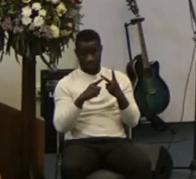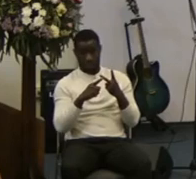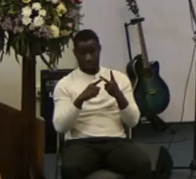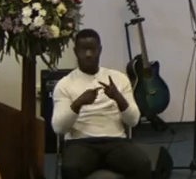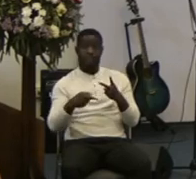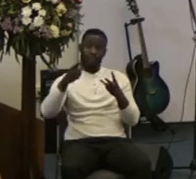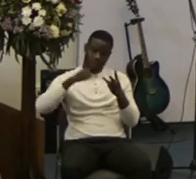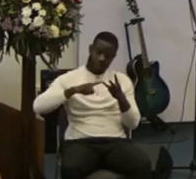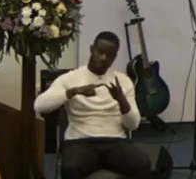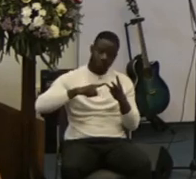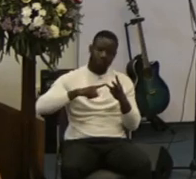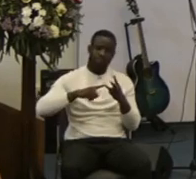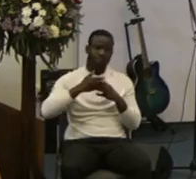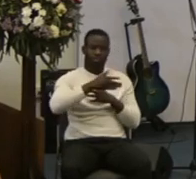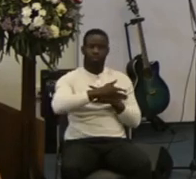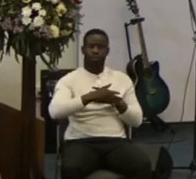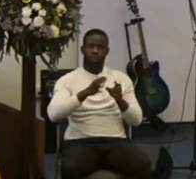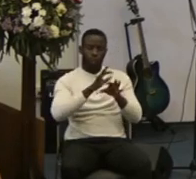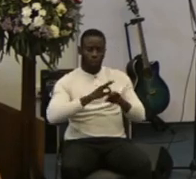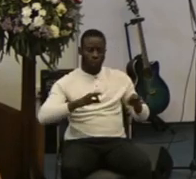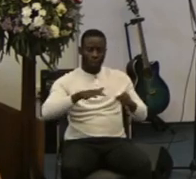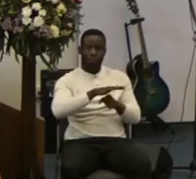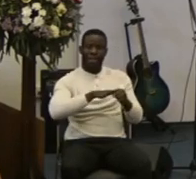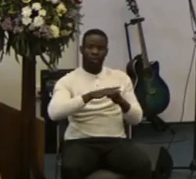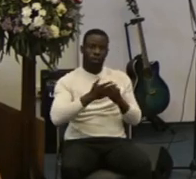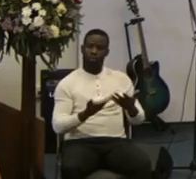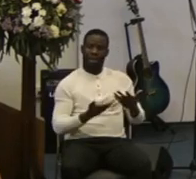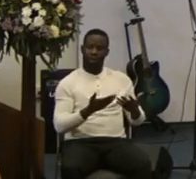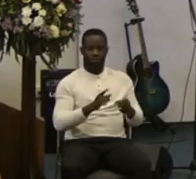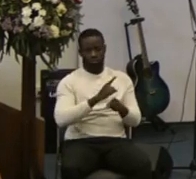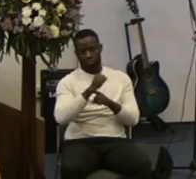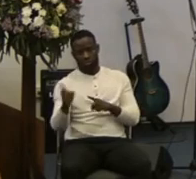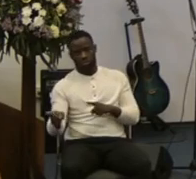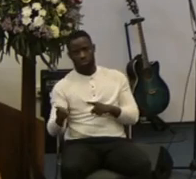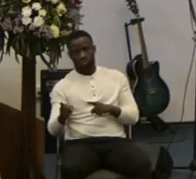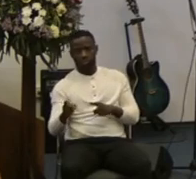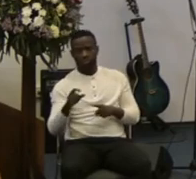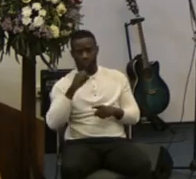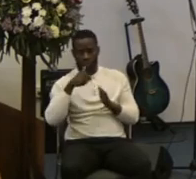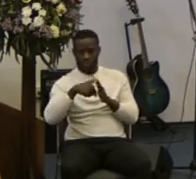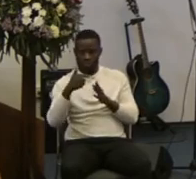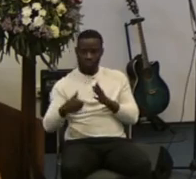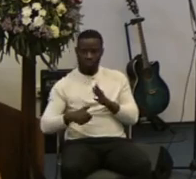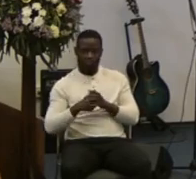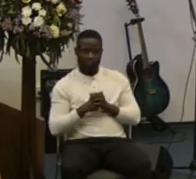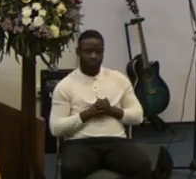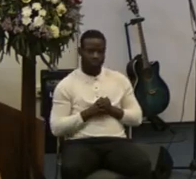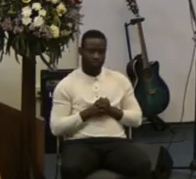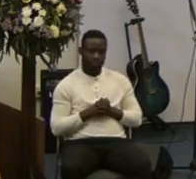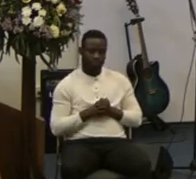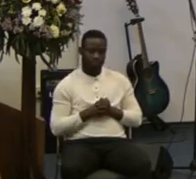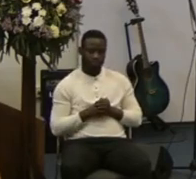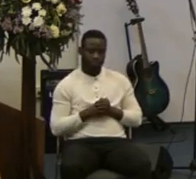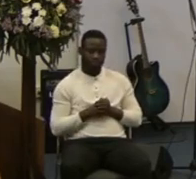But then he goes and he prays in a solitary place, and we're not going to look at that this morning because we don't have time. We'll pick his prayer life up later on in the gospel.